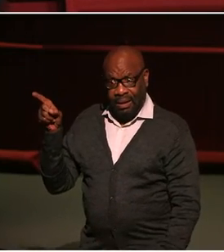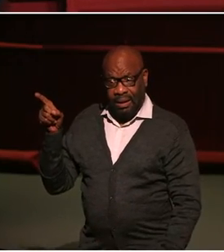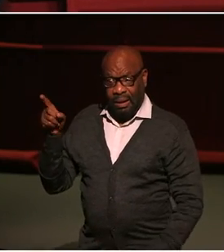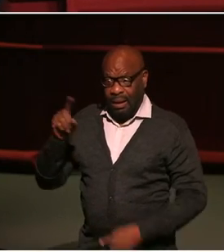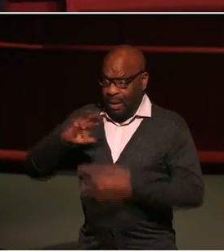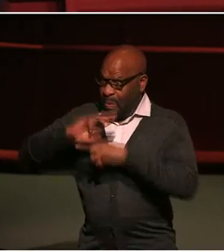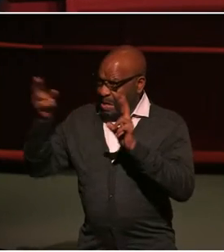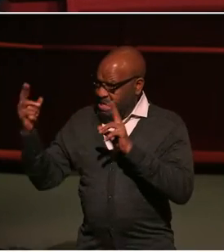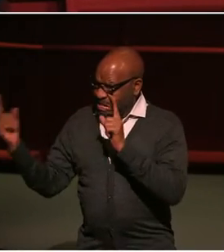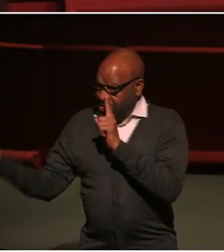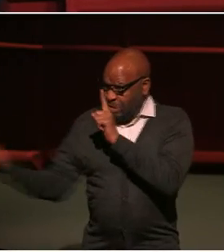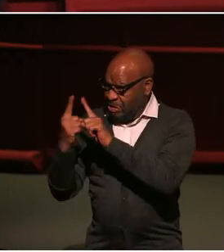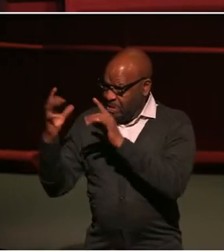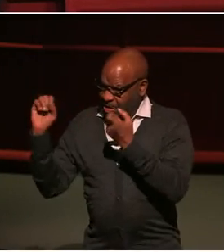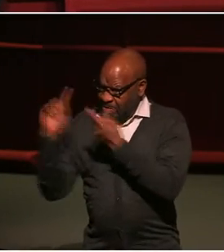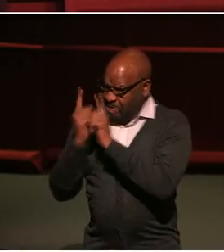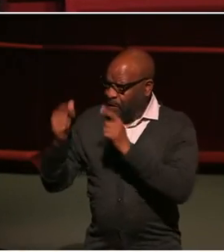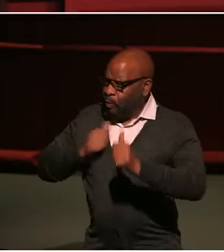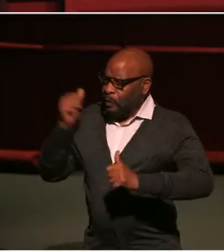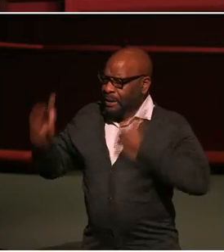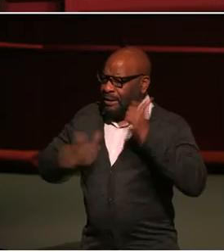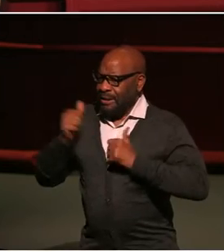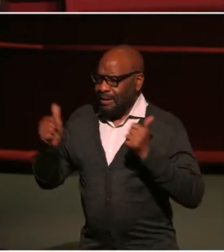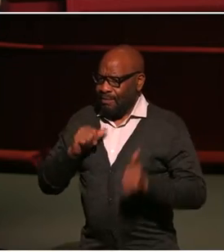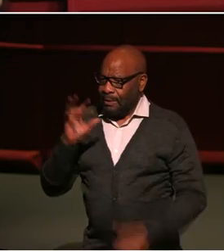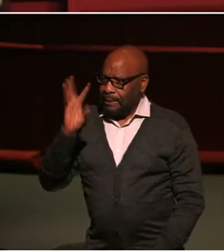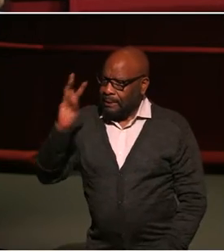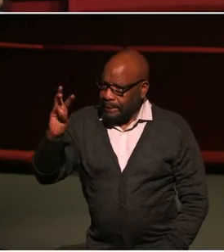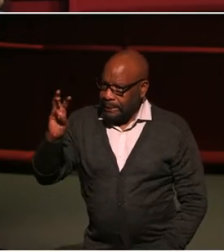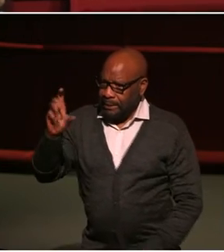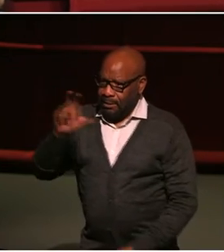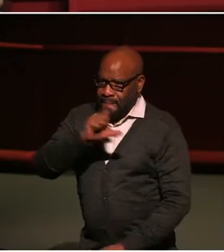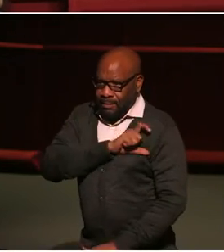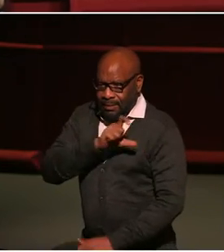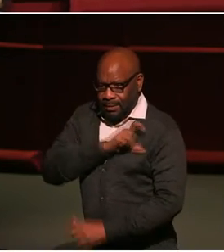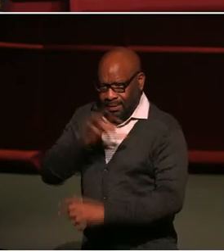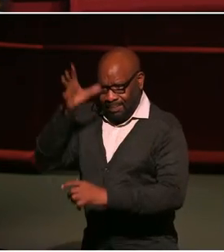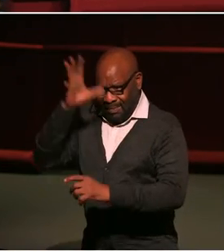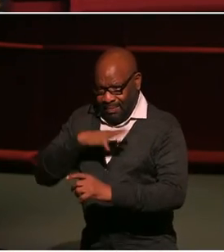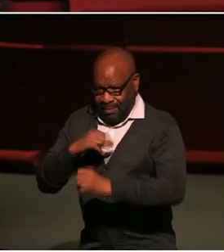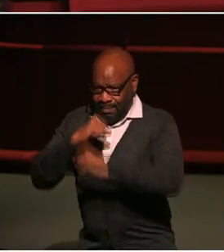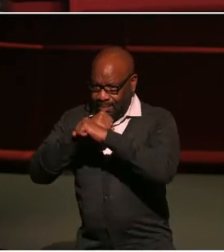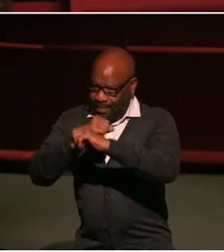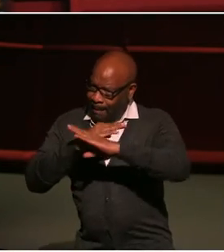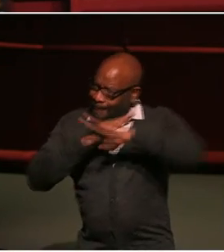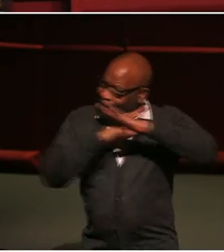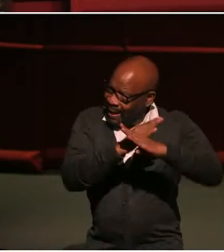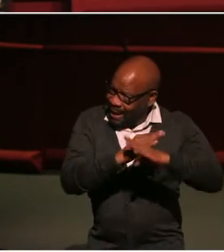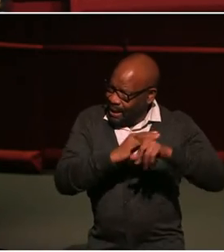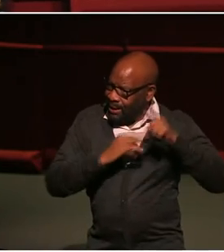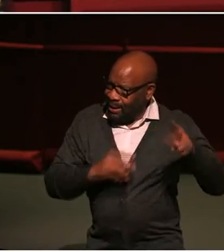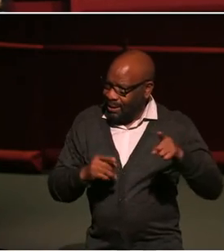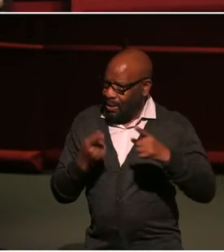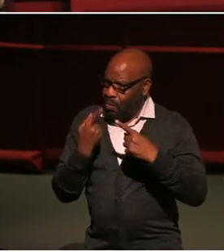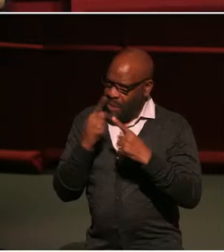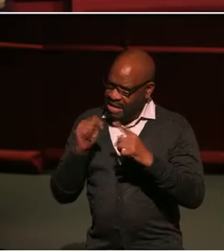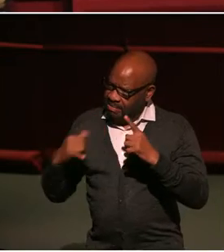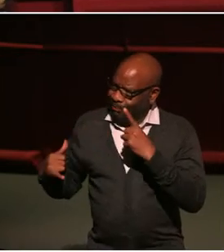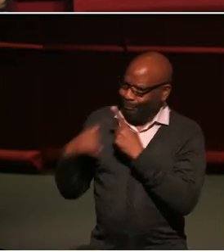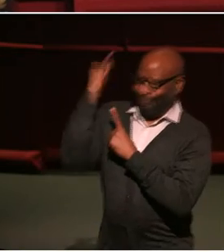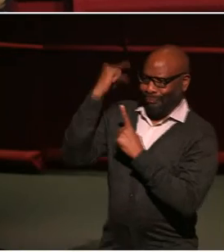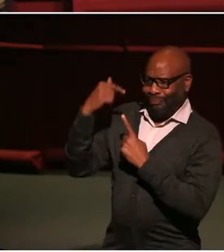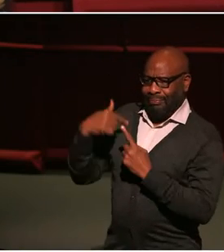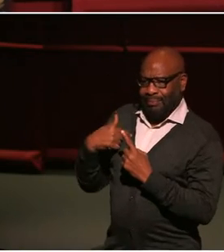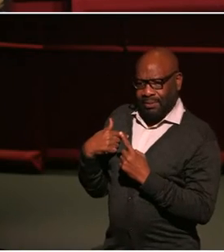And he had to be held back by 6 security men to prevent him from doing so. Now,